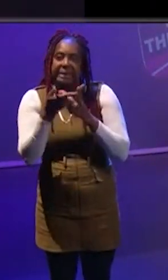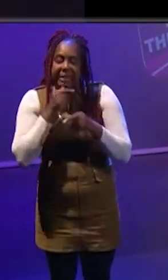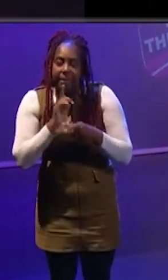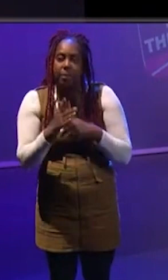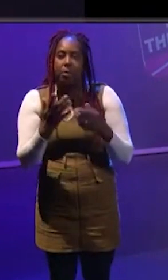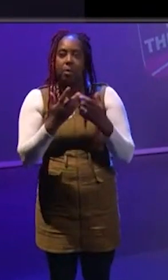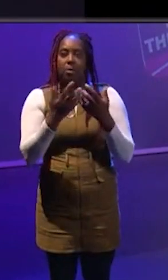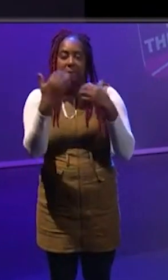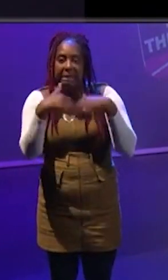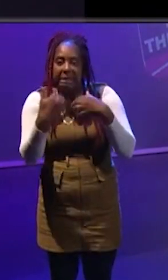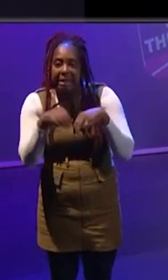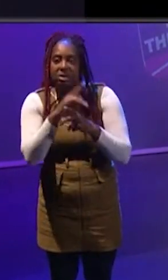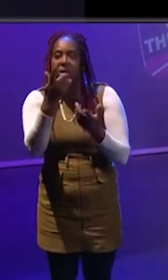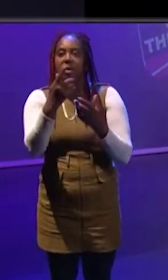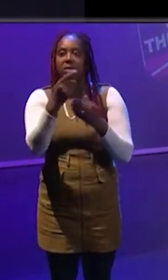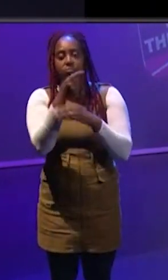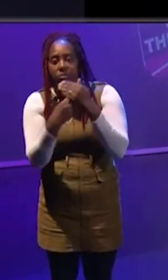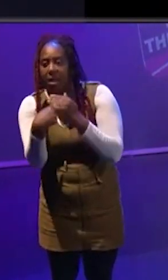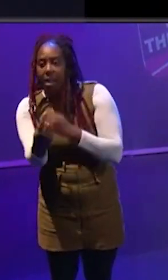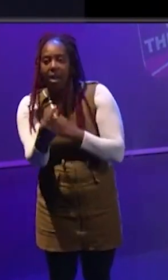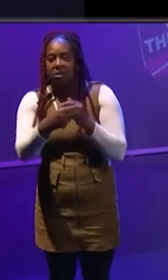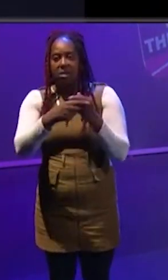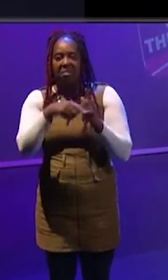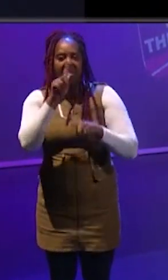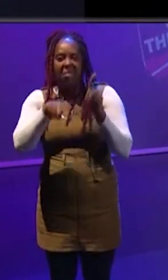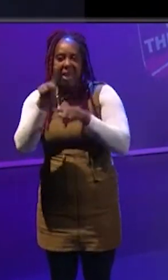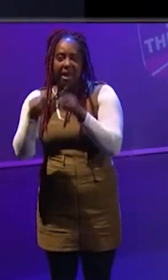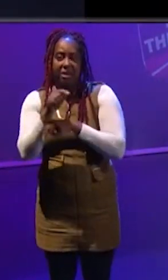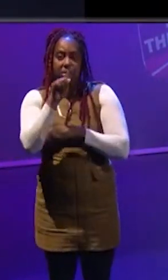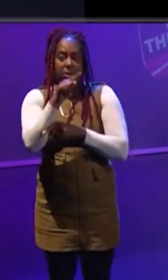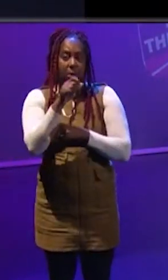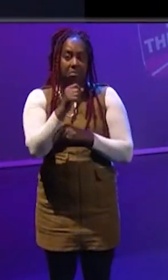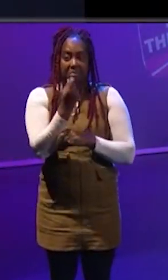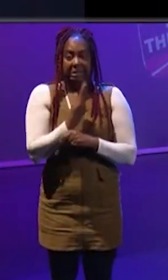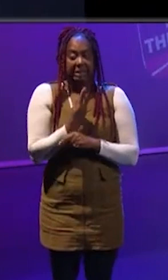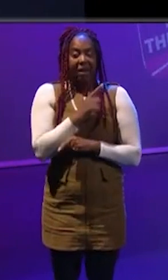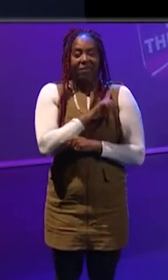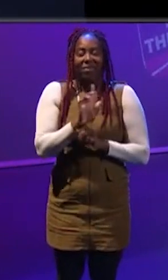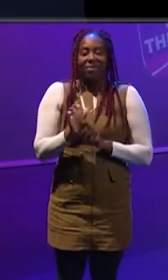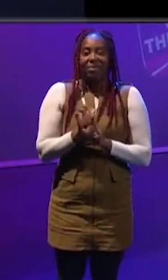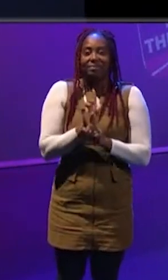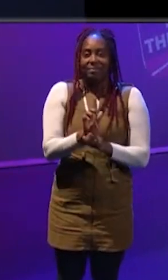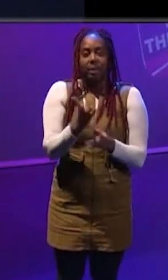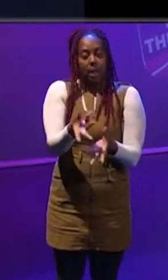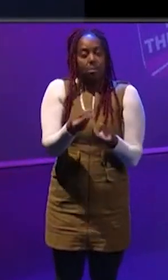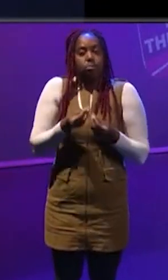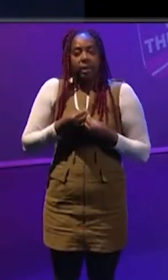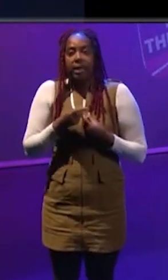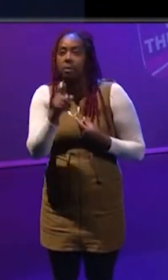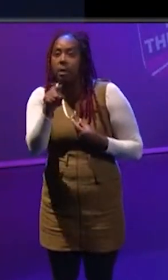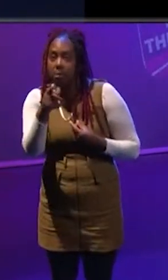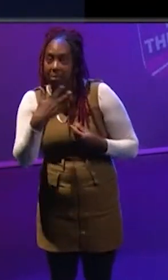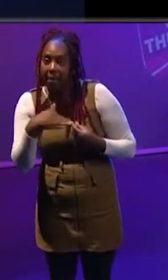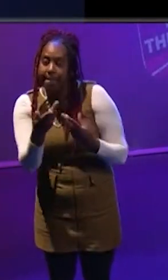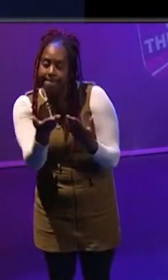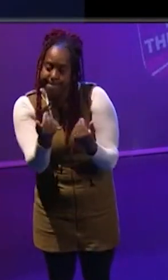technicians, freelancers, whoever. And it means that if I can put myself in that position and embrace that, I'm going to bring other people with me.